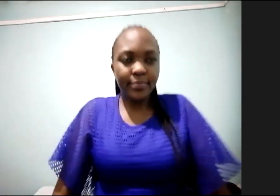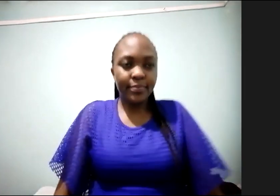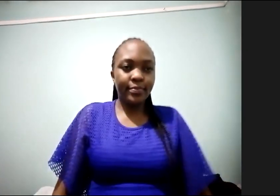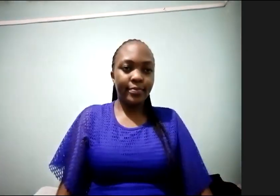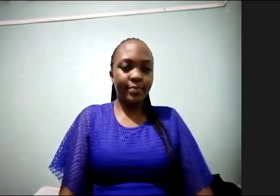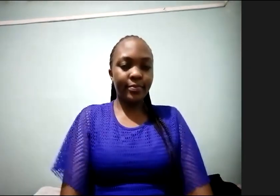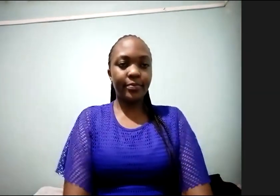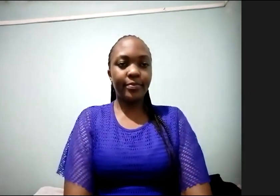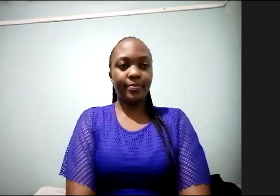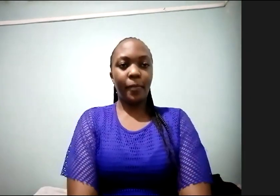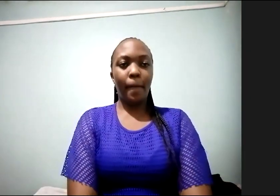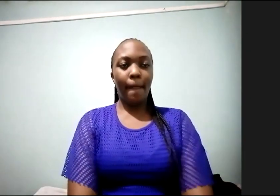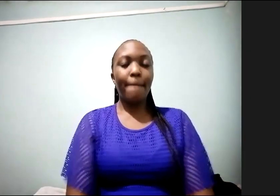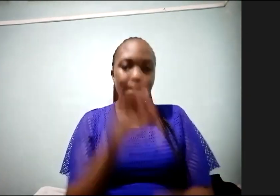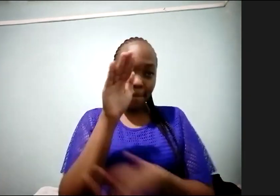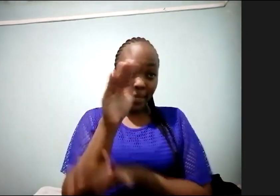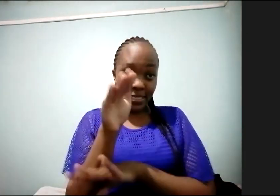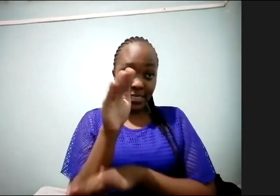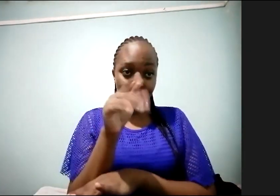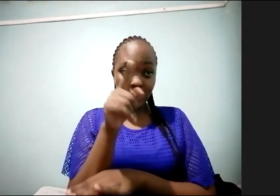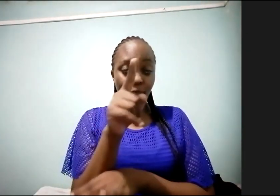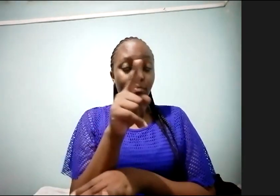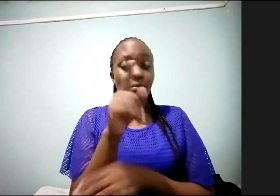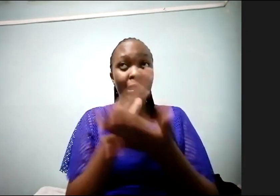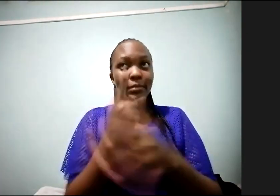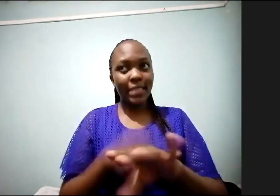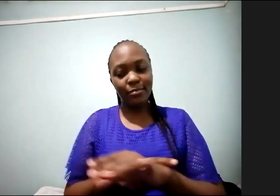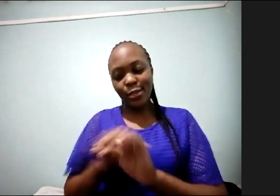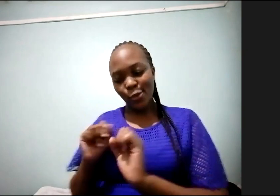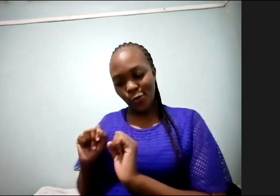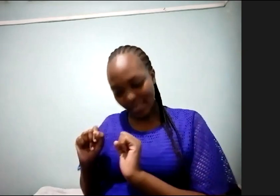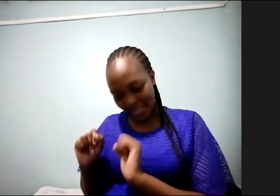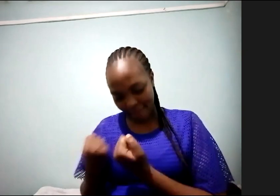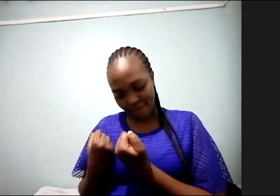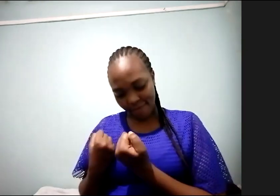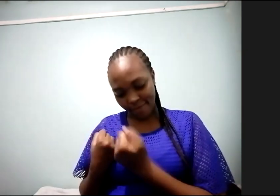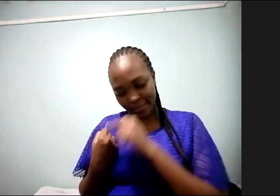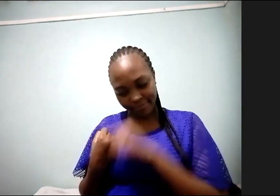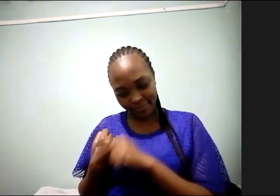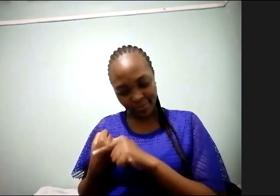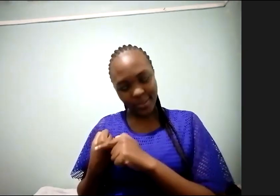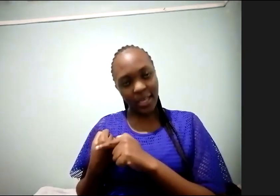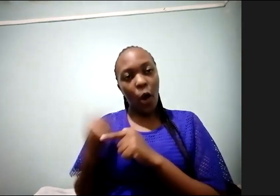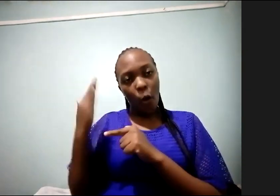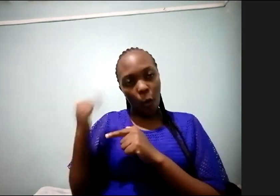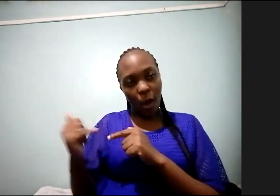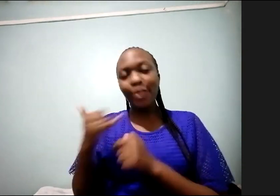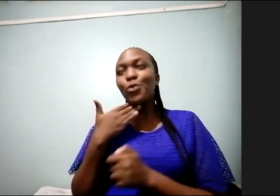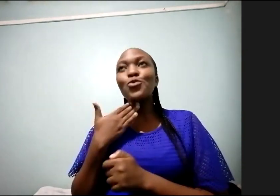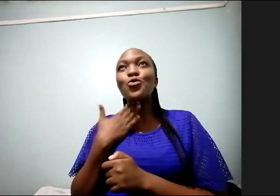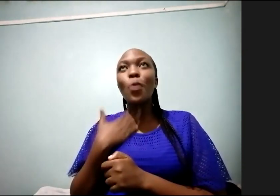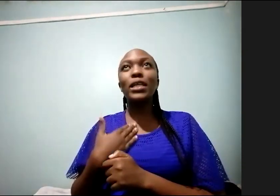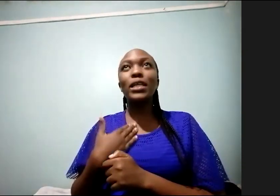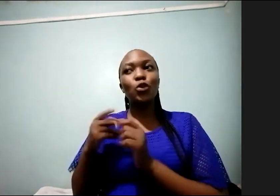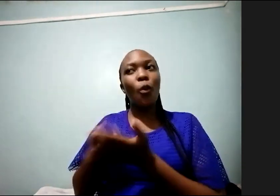So I'm asking, do you find yourself at times you are saving, you want, maybe you are investing, but you have that urge, you keep on going to